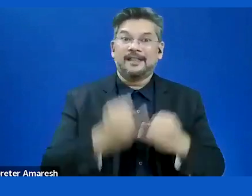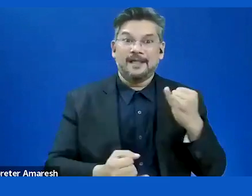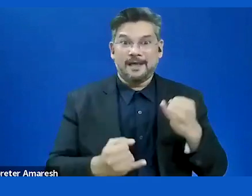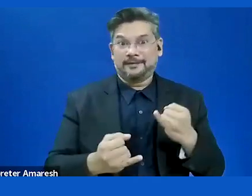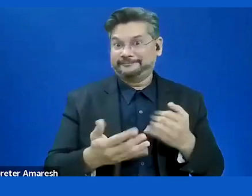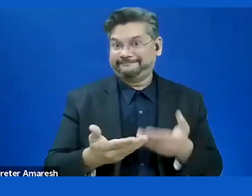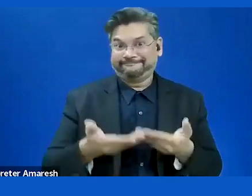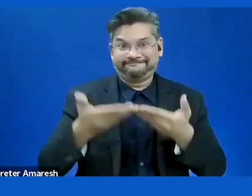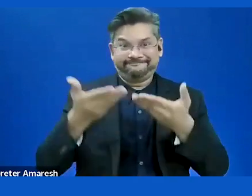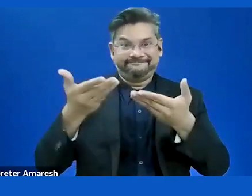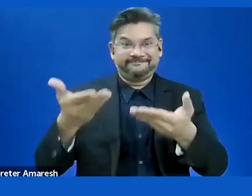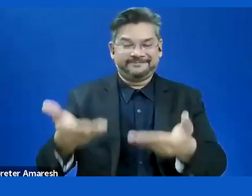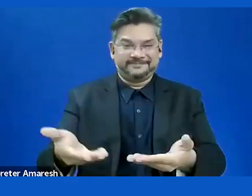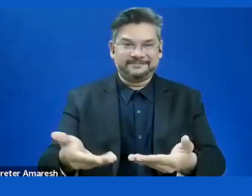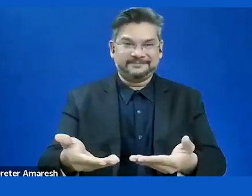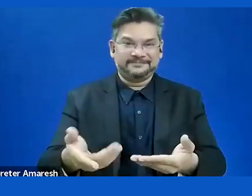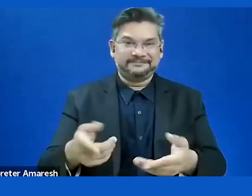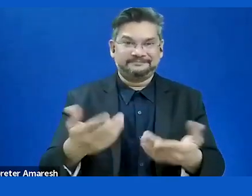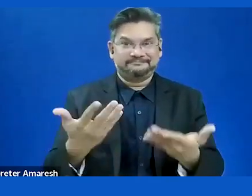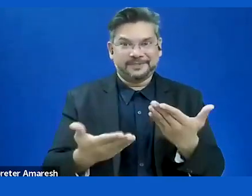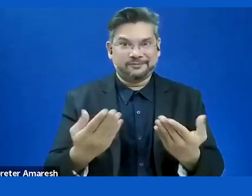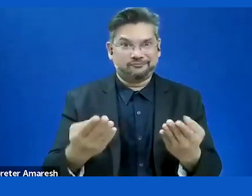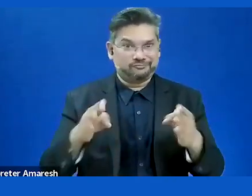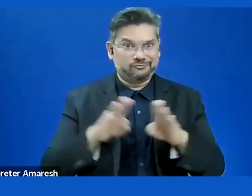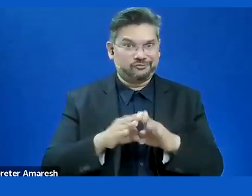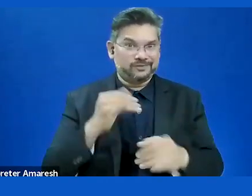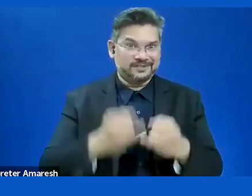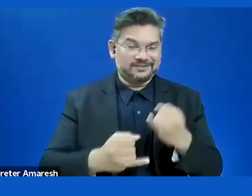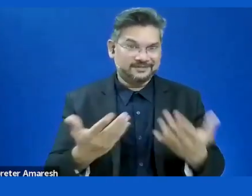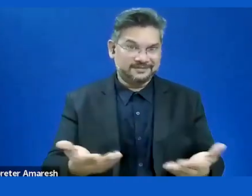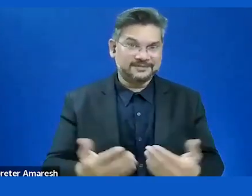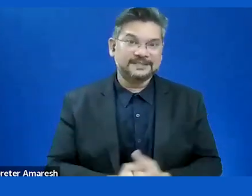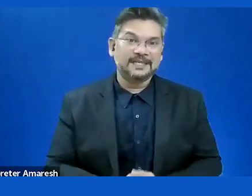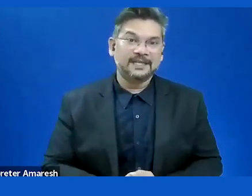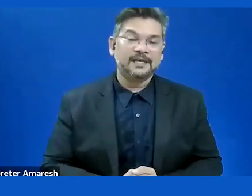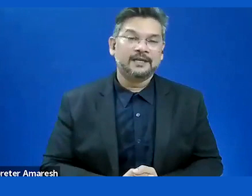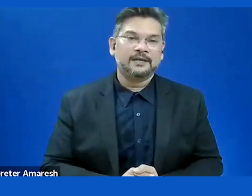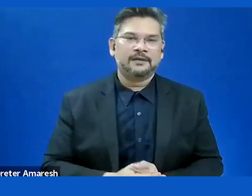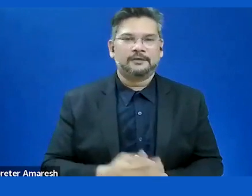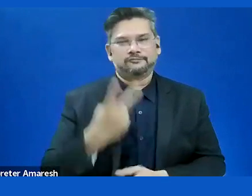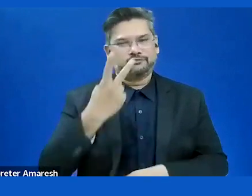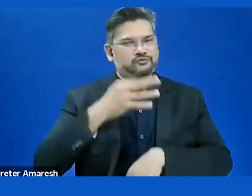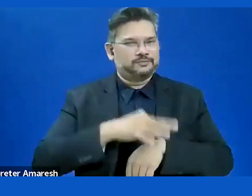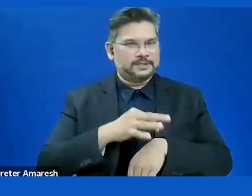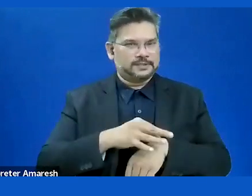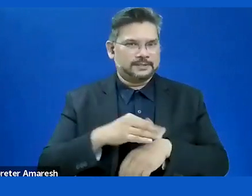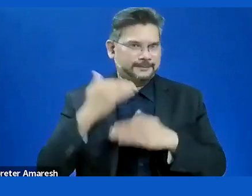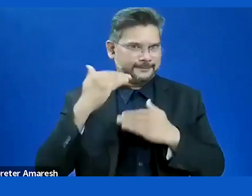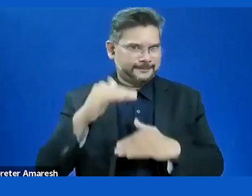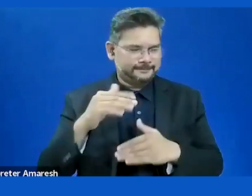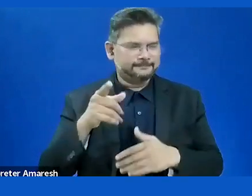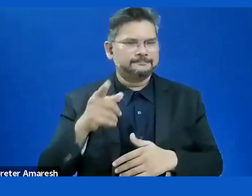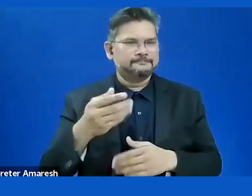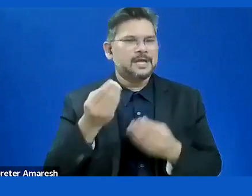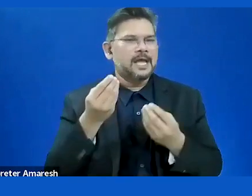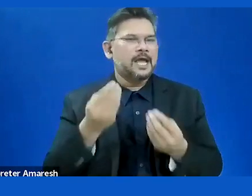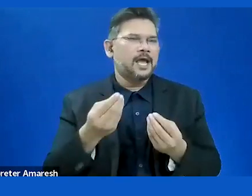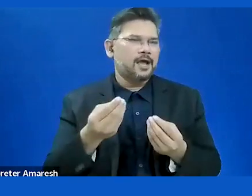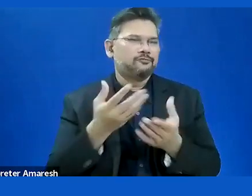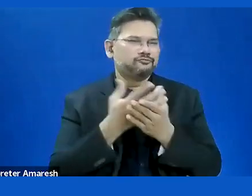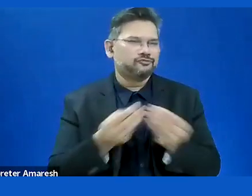start and close this very nicely. So you have 2 minutes to tell us the solution of everything around. No,